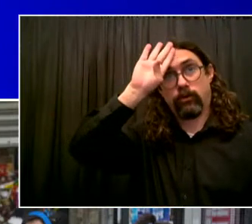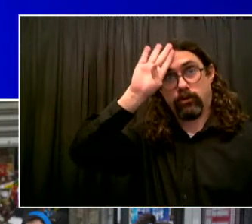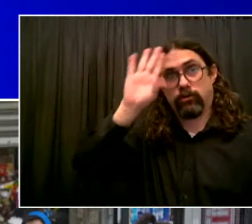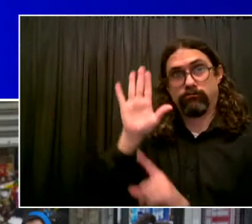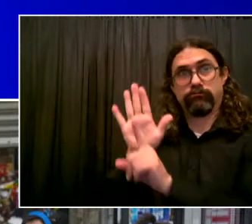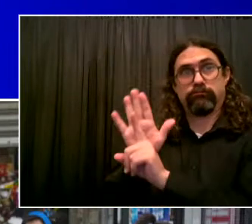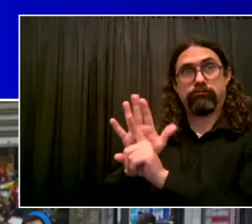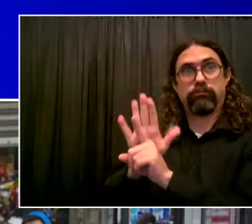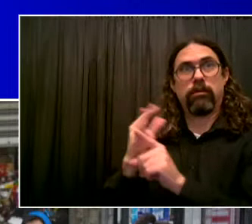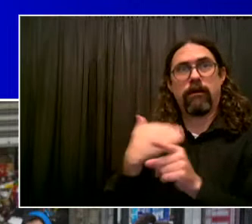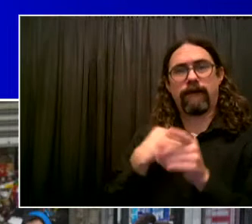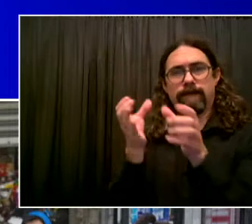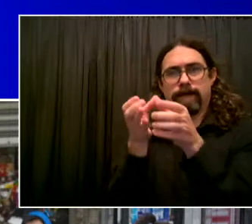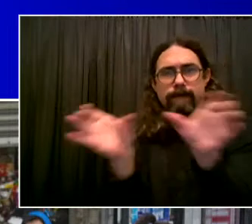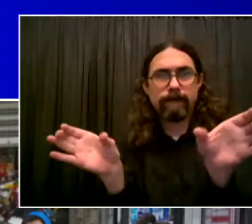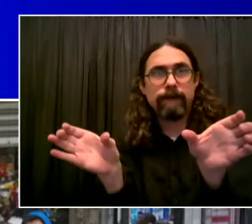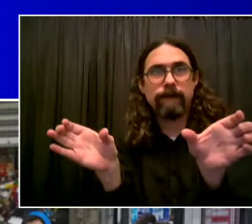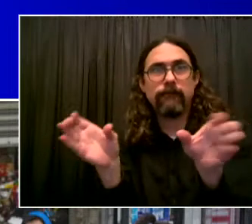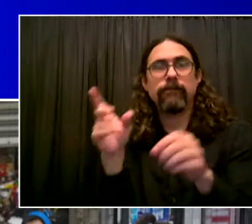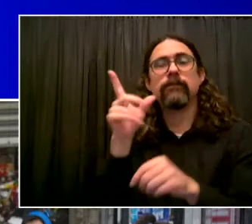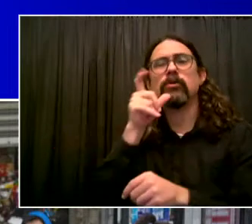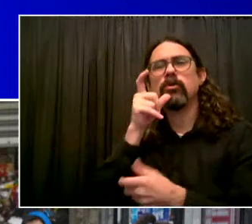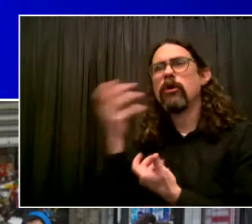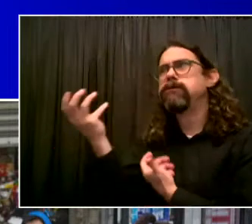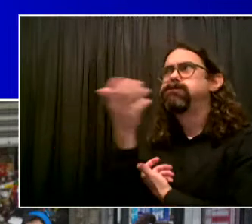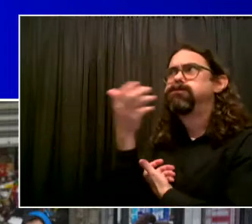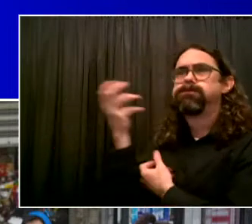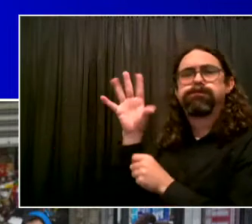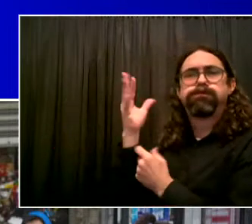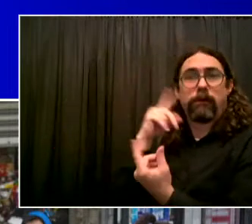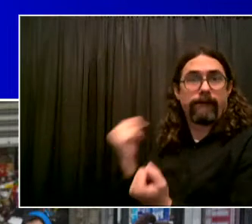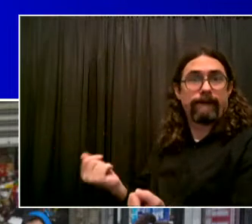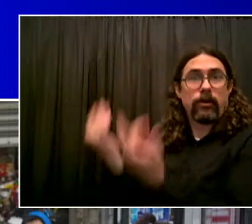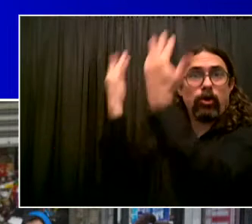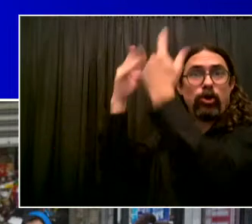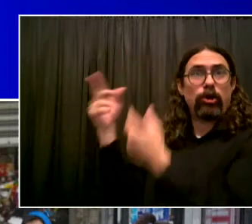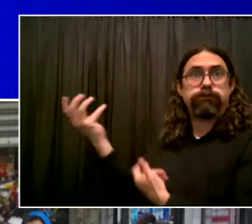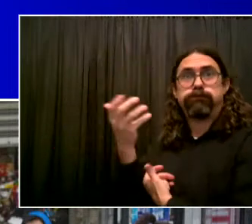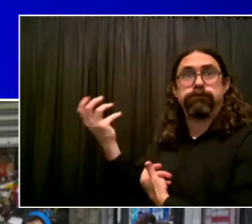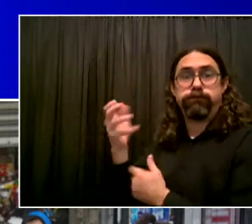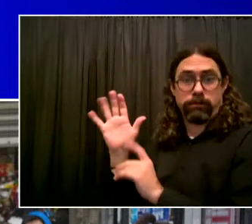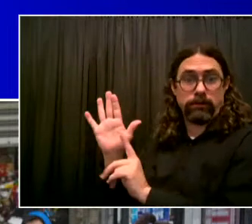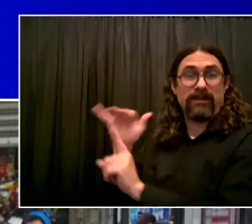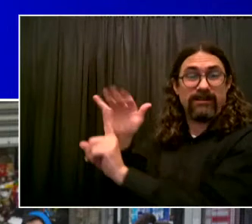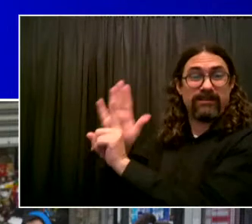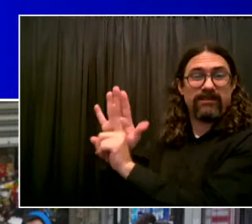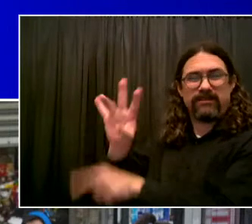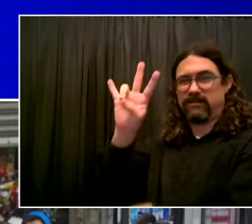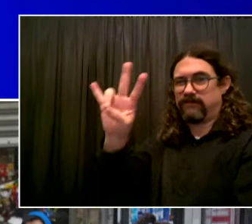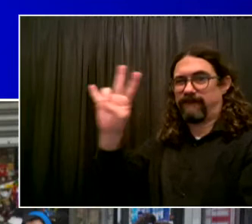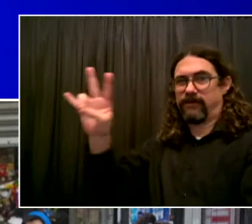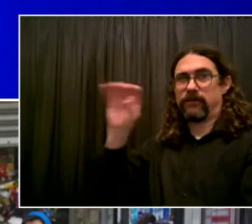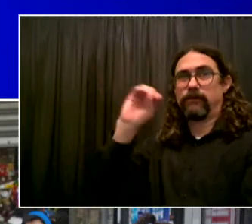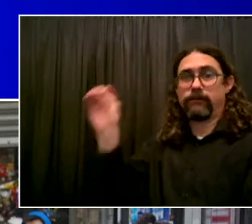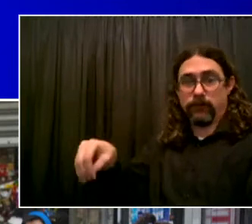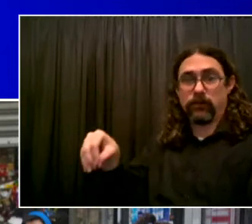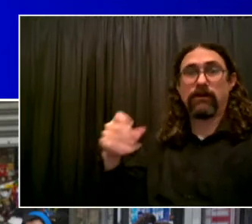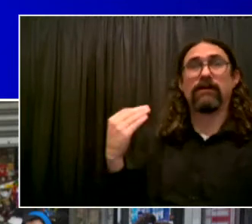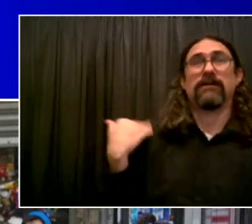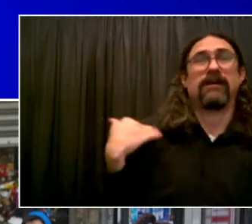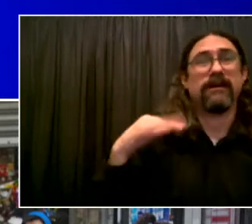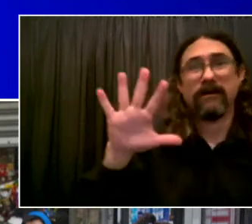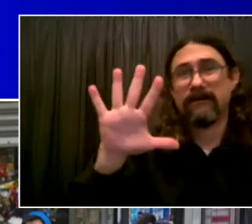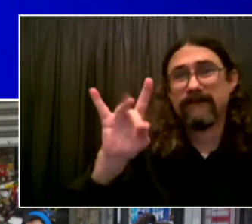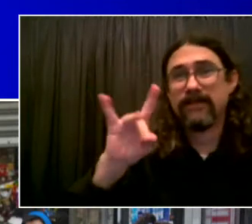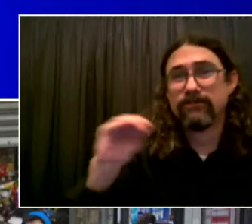fire department, as of this moment, at 77% vaccinated, up from 58% at the time of the announcement of the mandate.